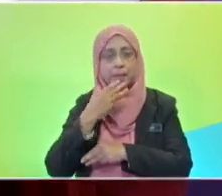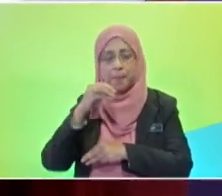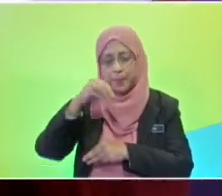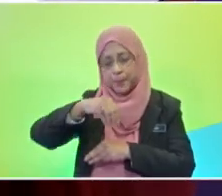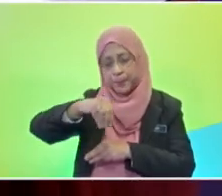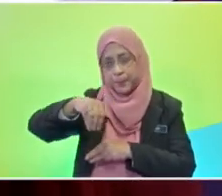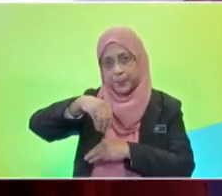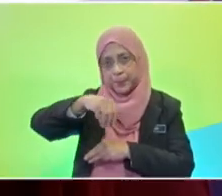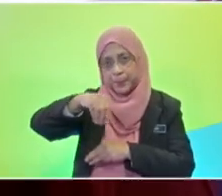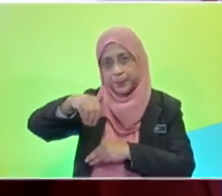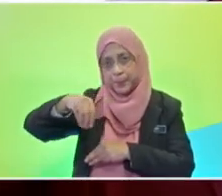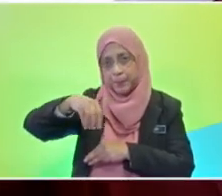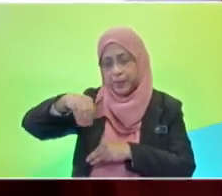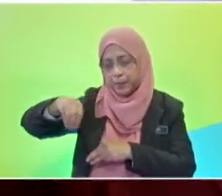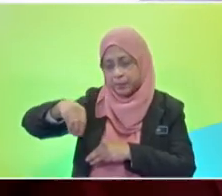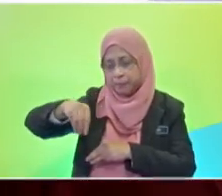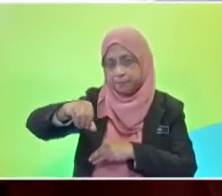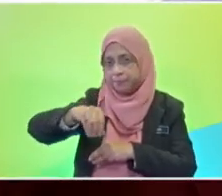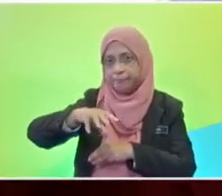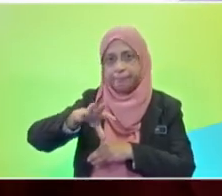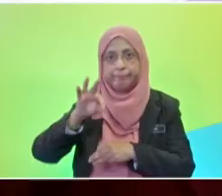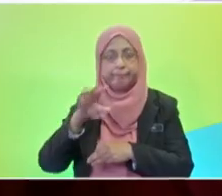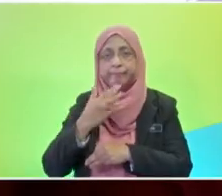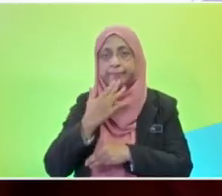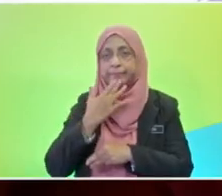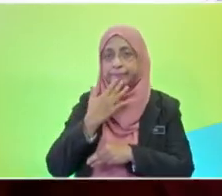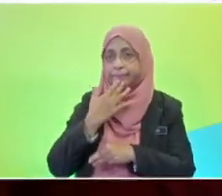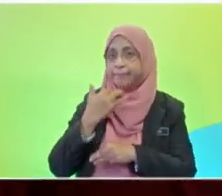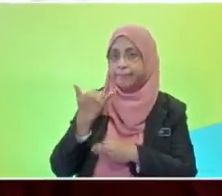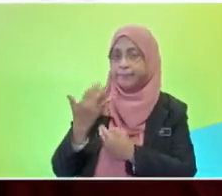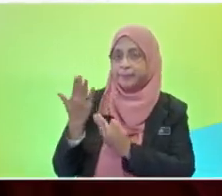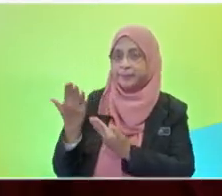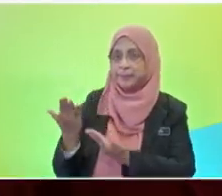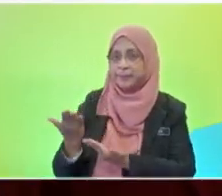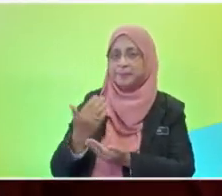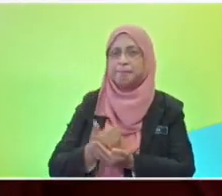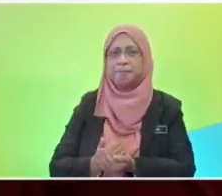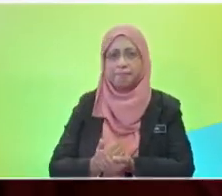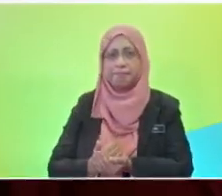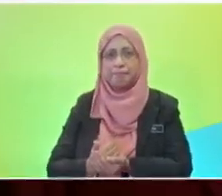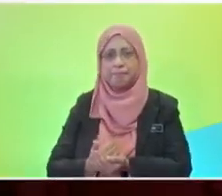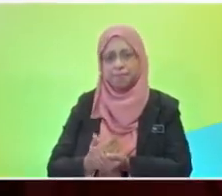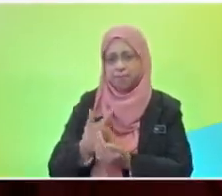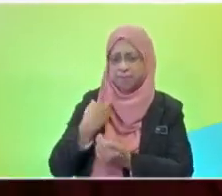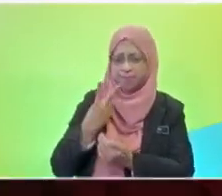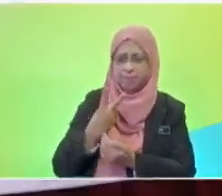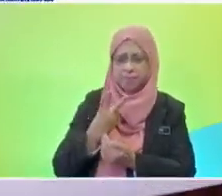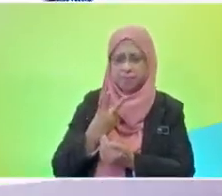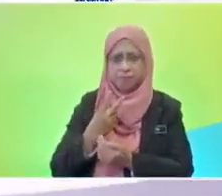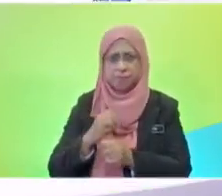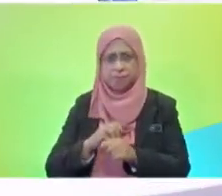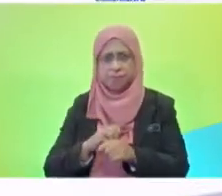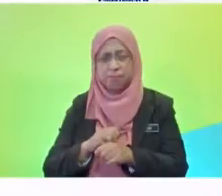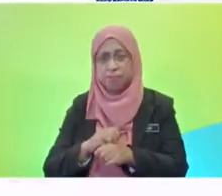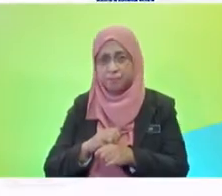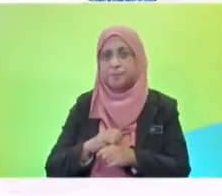the column here. And we spread the rice. Let's go. So what? It looks like a picture of a peacock. Is that right, teacher? Yes, it's